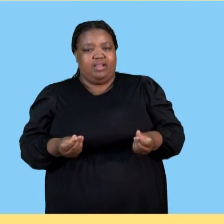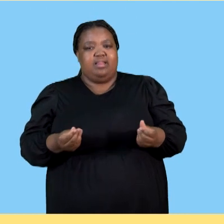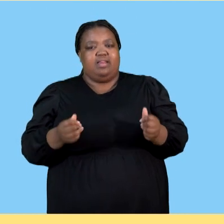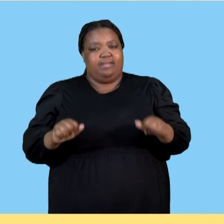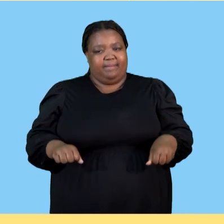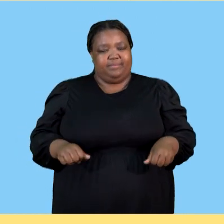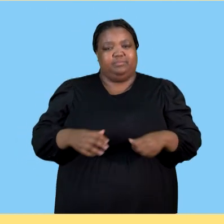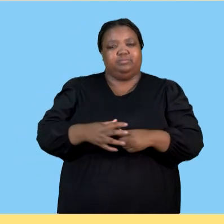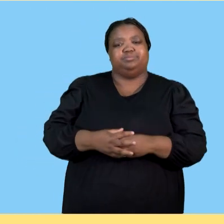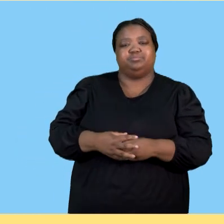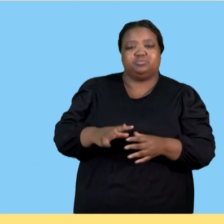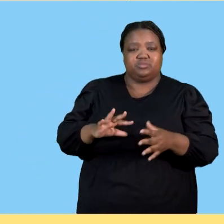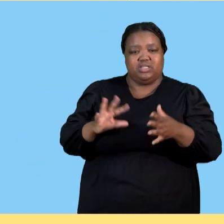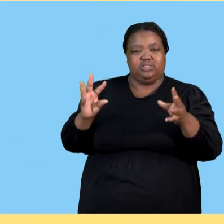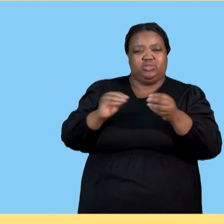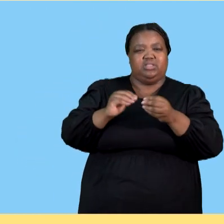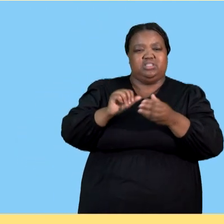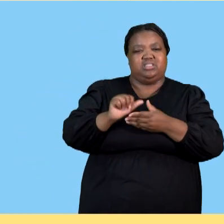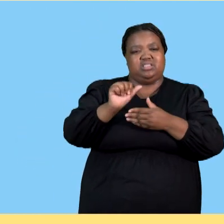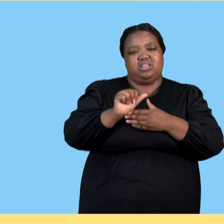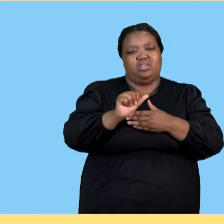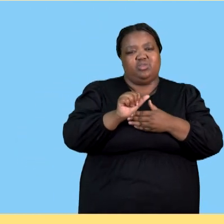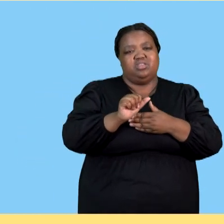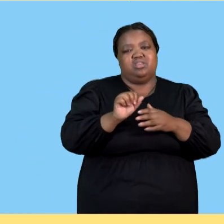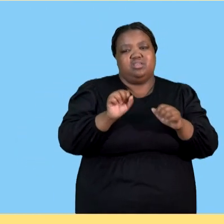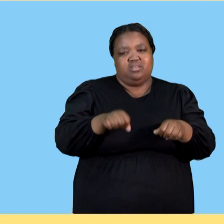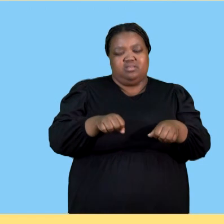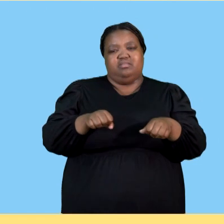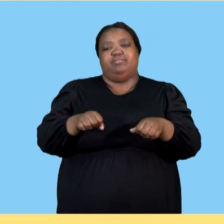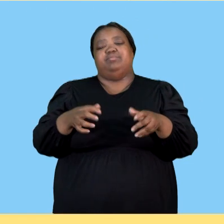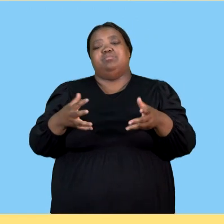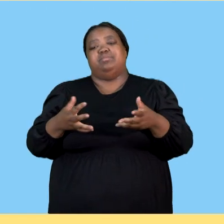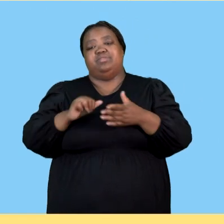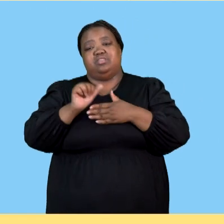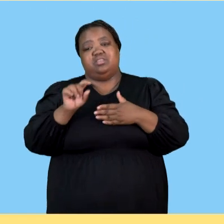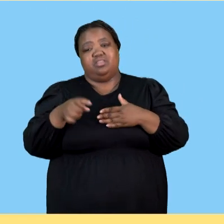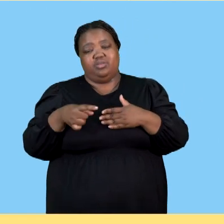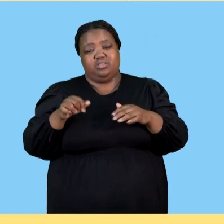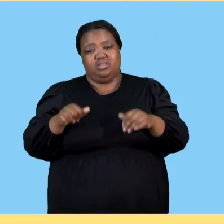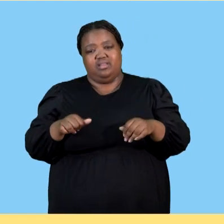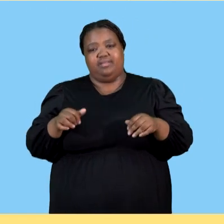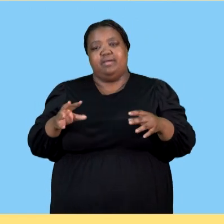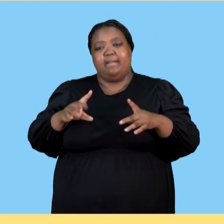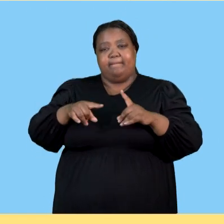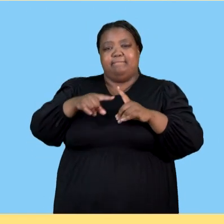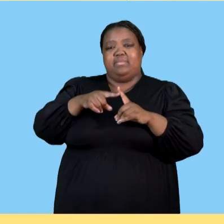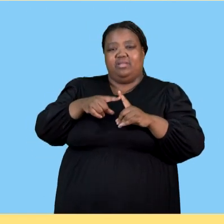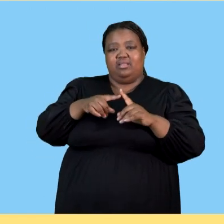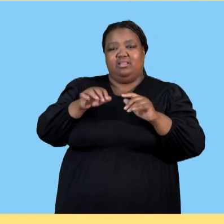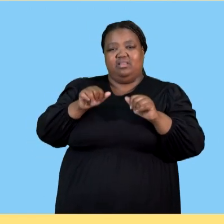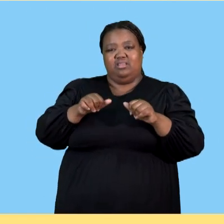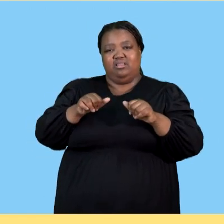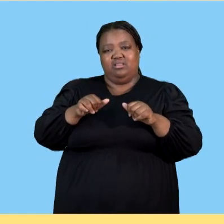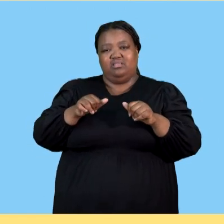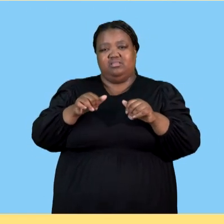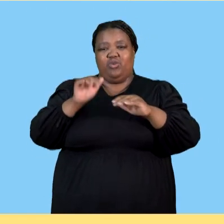16,000. So once we have our direct cost, which is 212,500, plus our